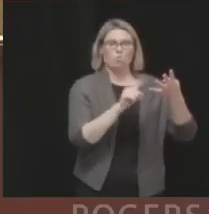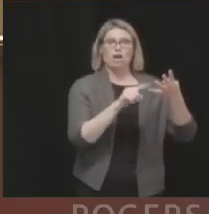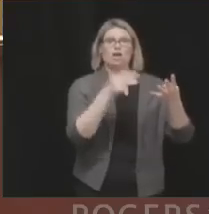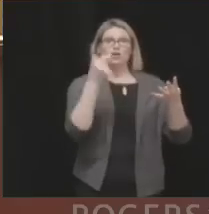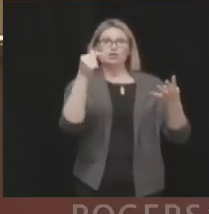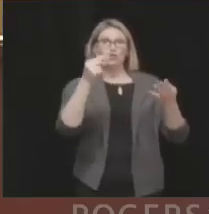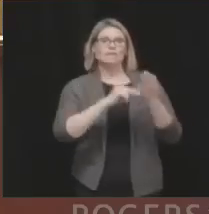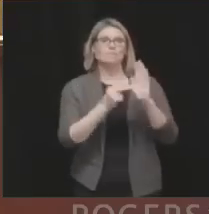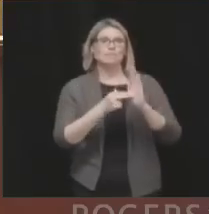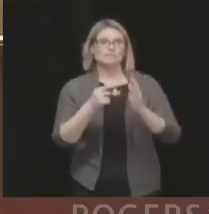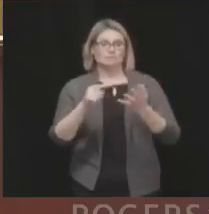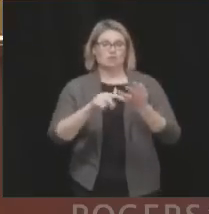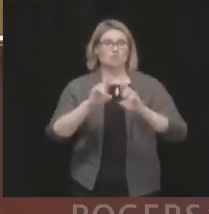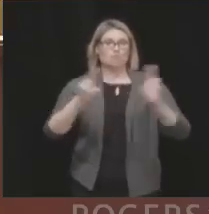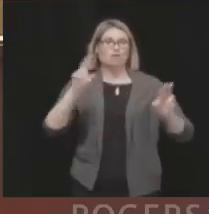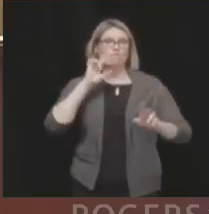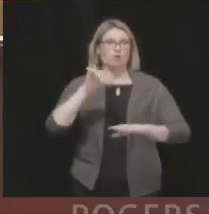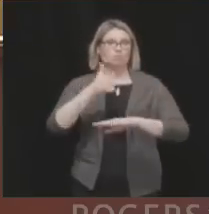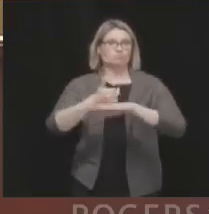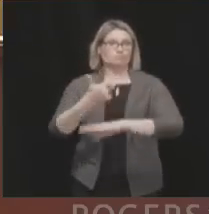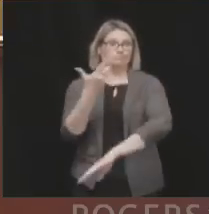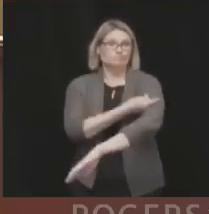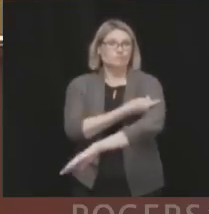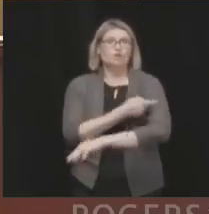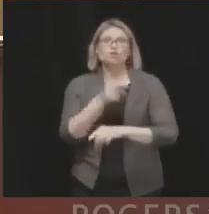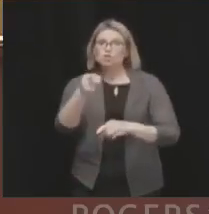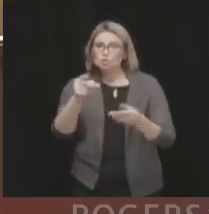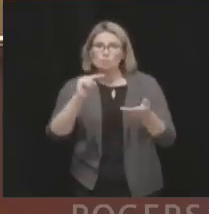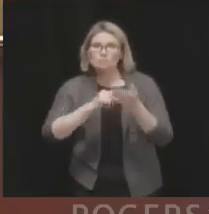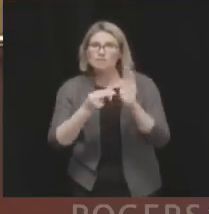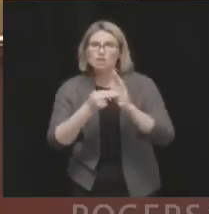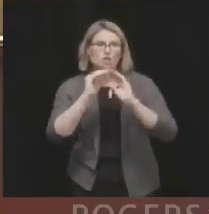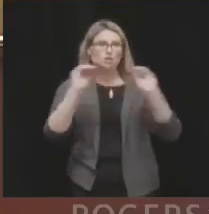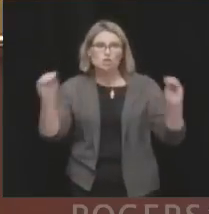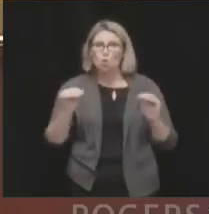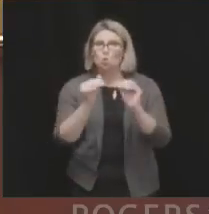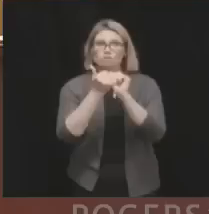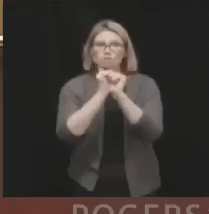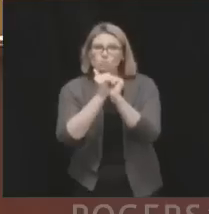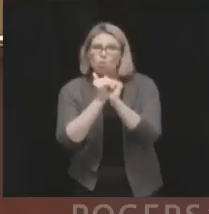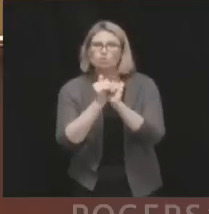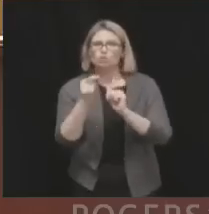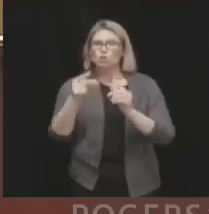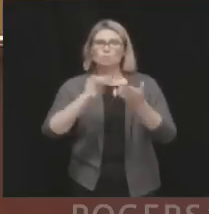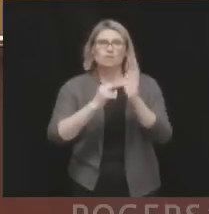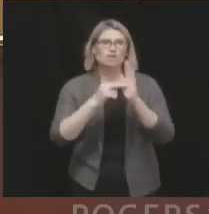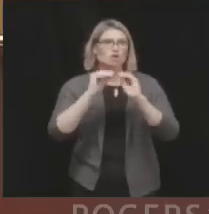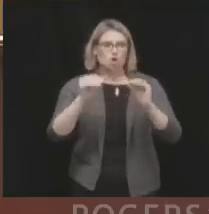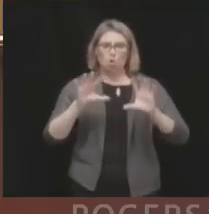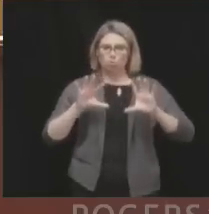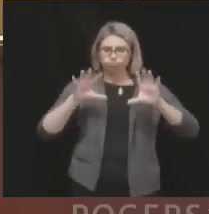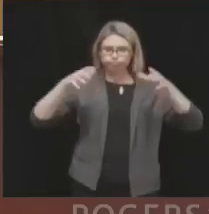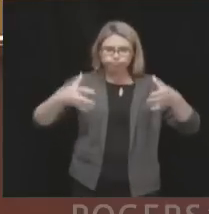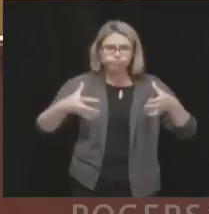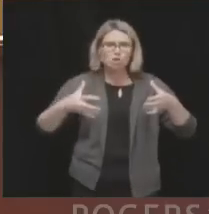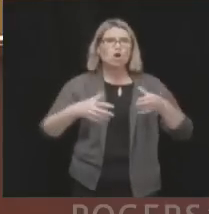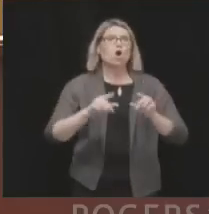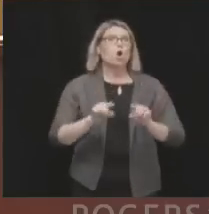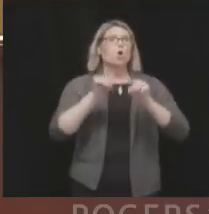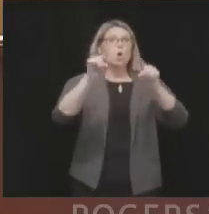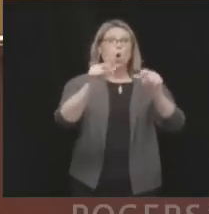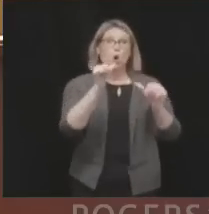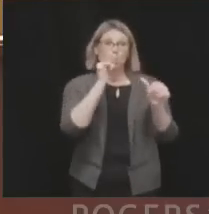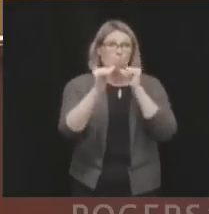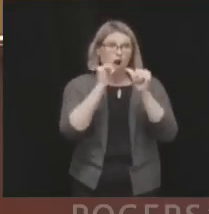do you and the other political leaders expect the people that run these businesses and have these festivals and run